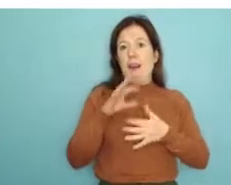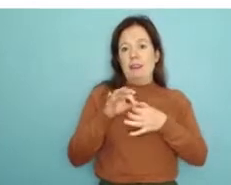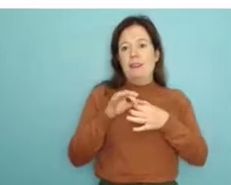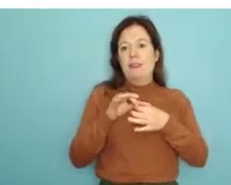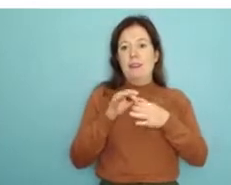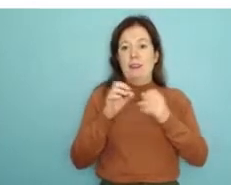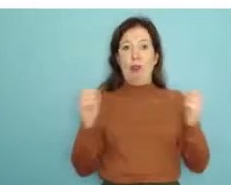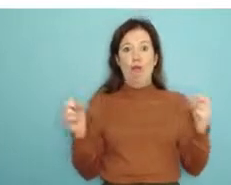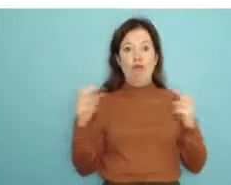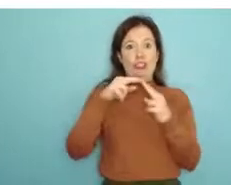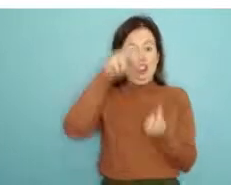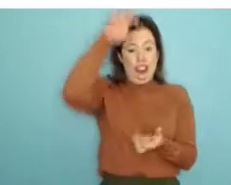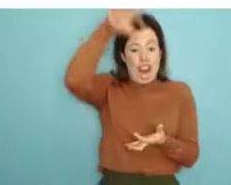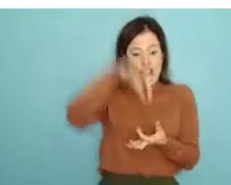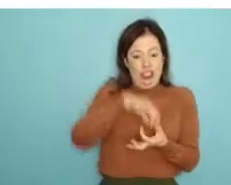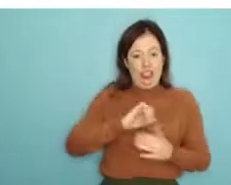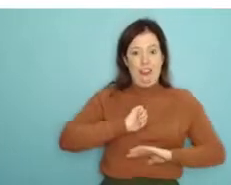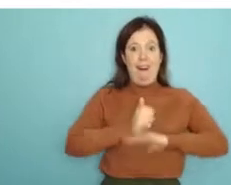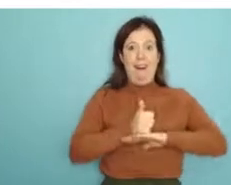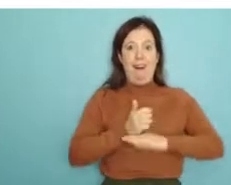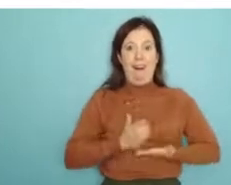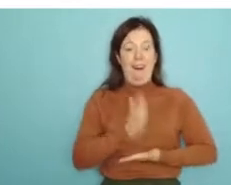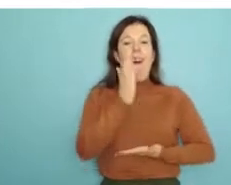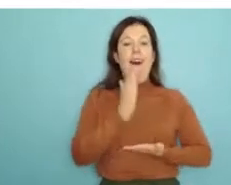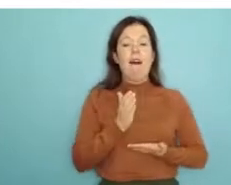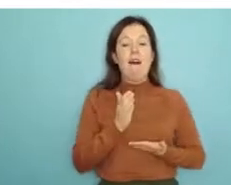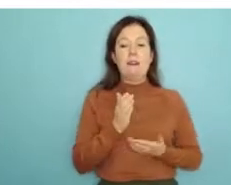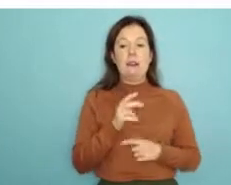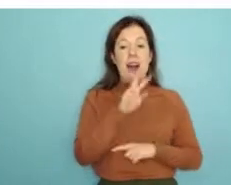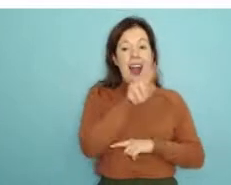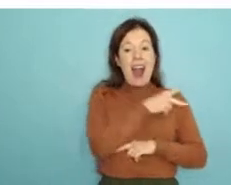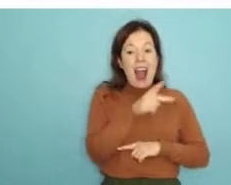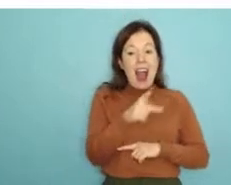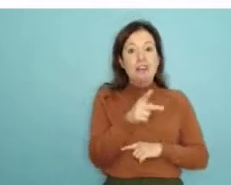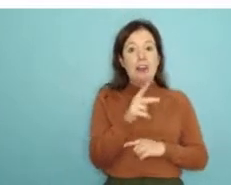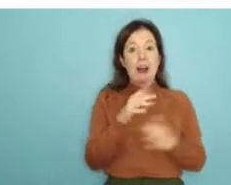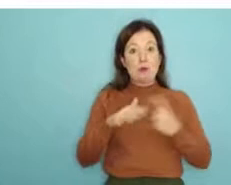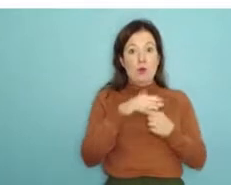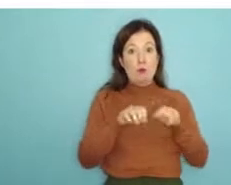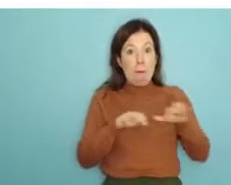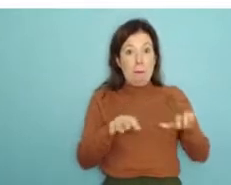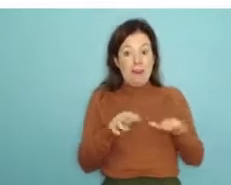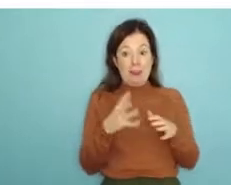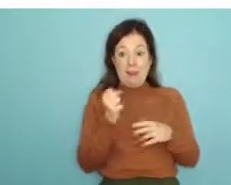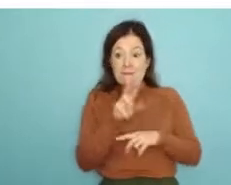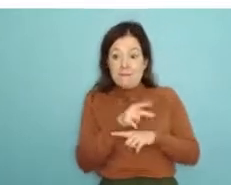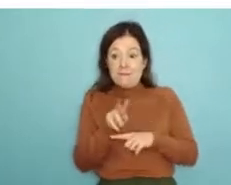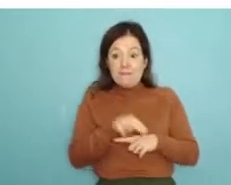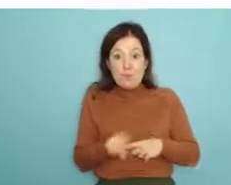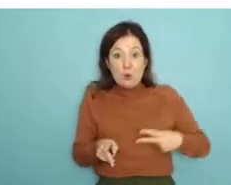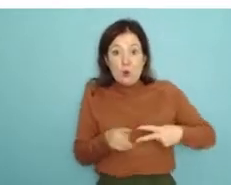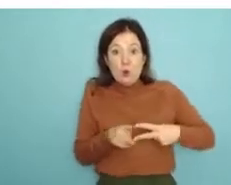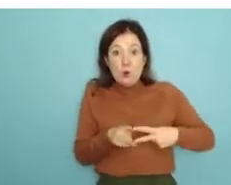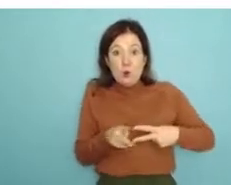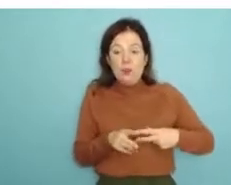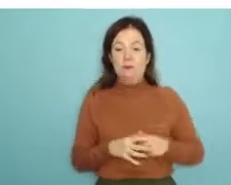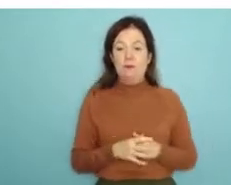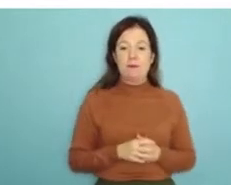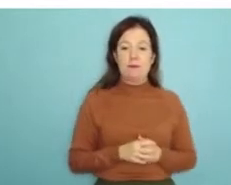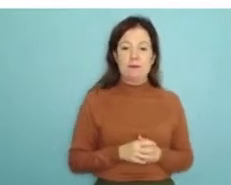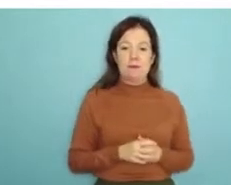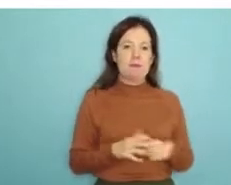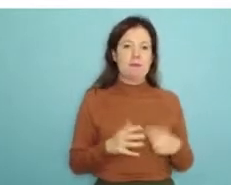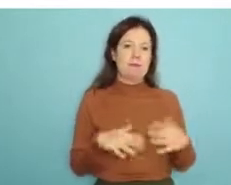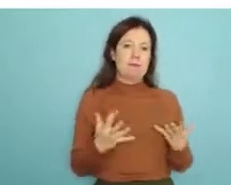Bridge. So really use the hashtags on social media, but in addition, for all members